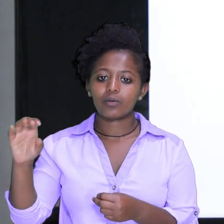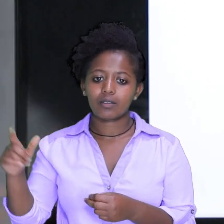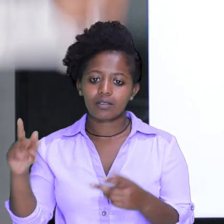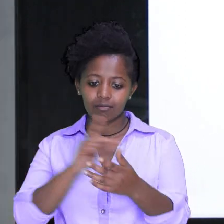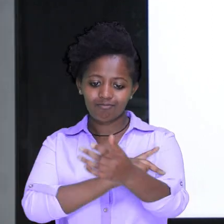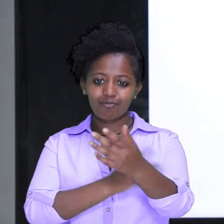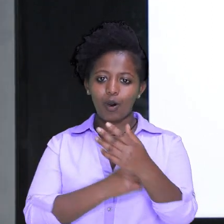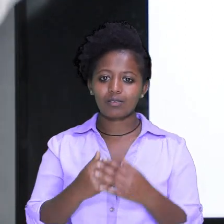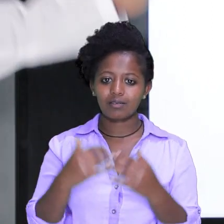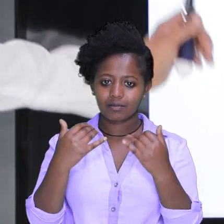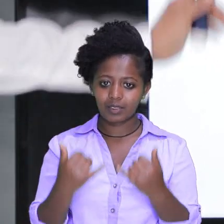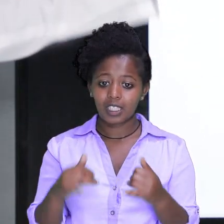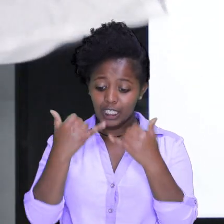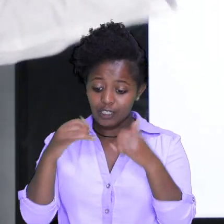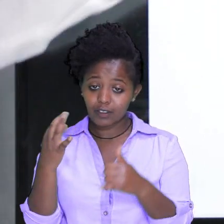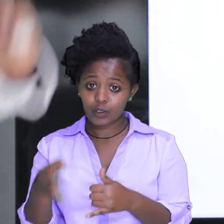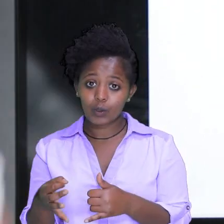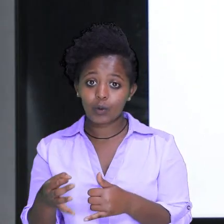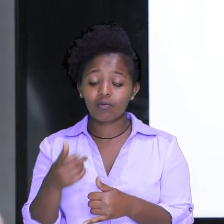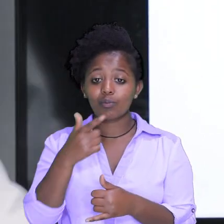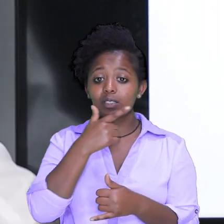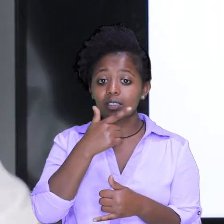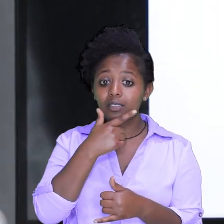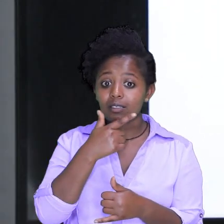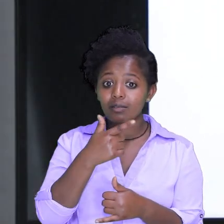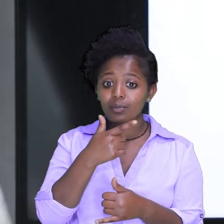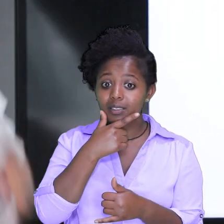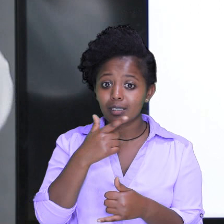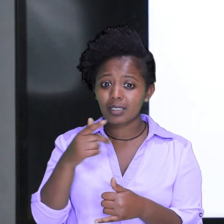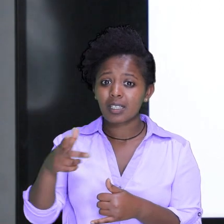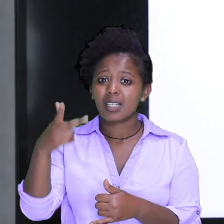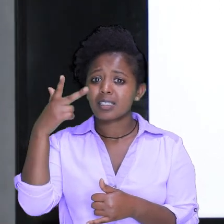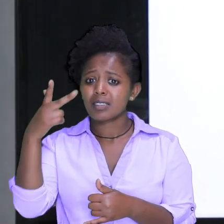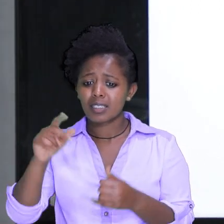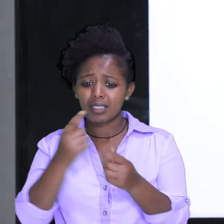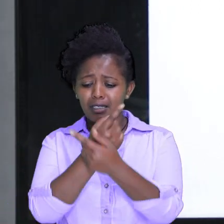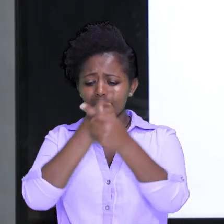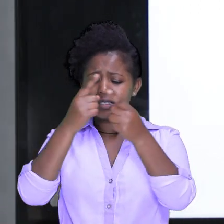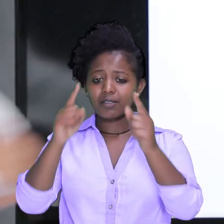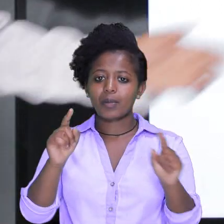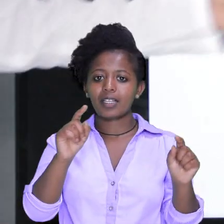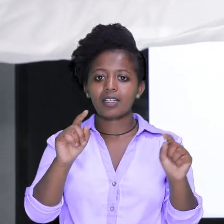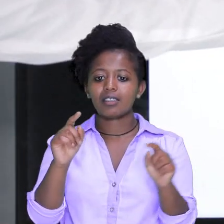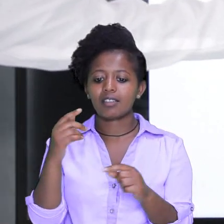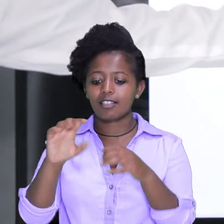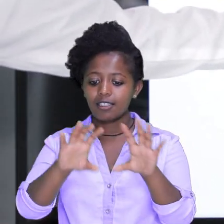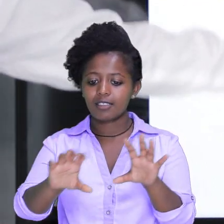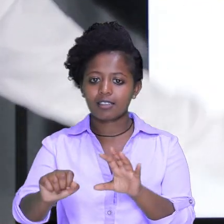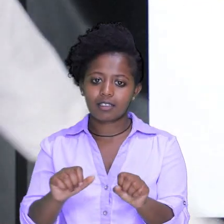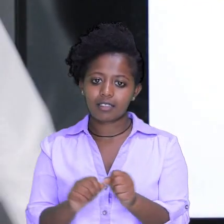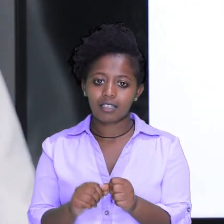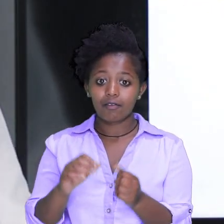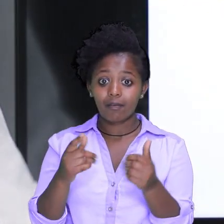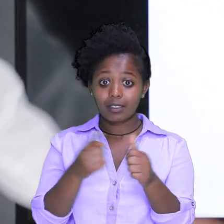Today, the division of British India into three states, three independent states. First one,